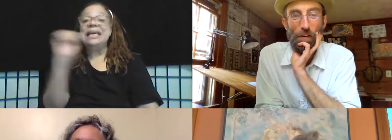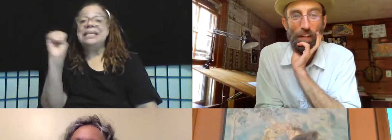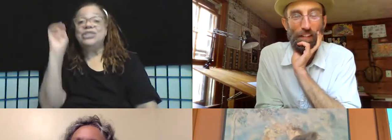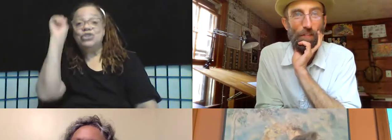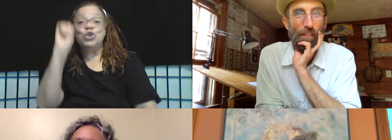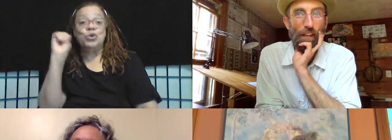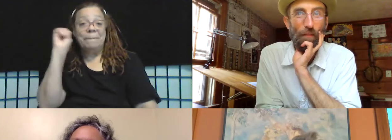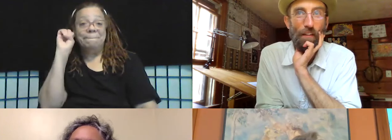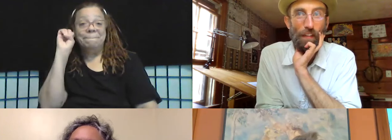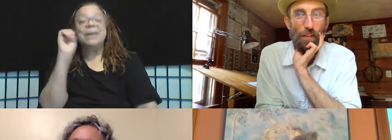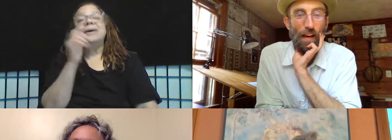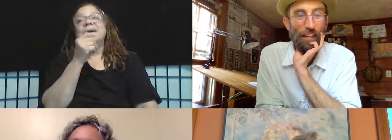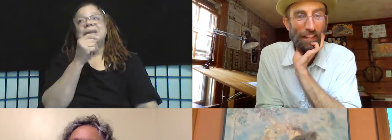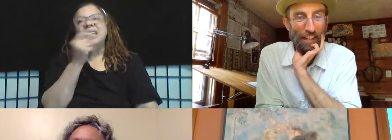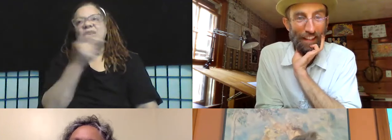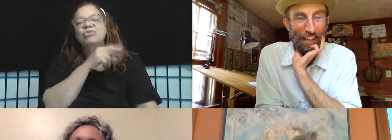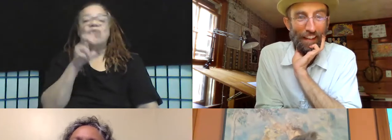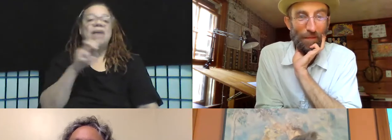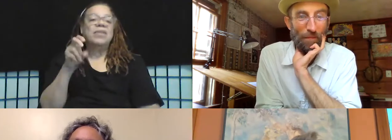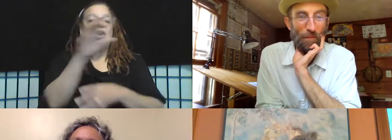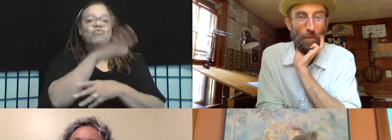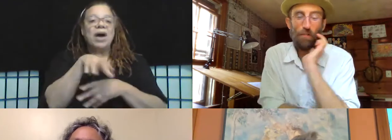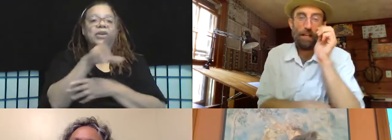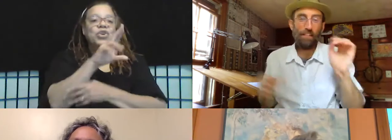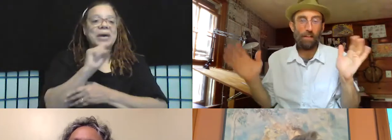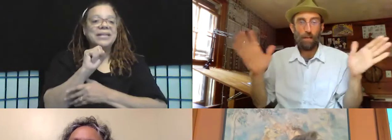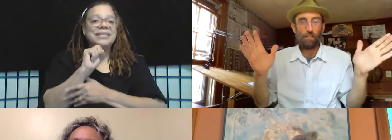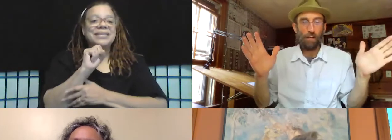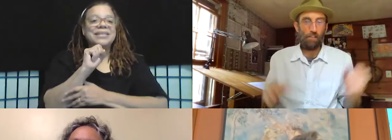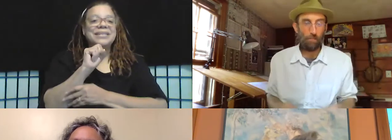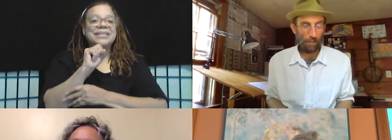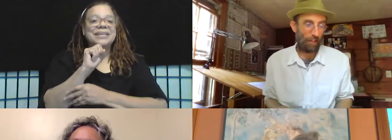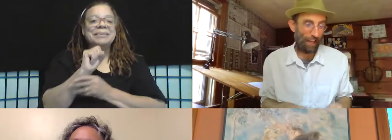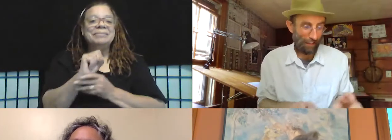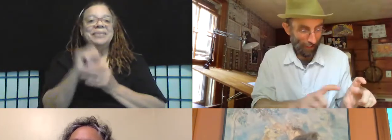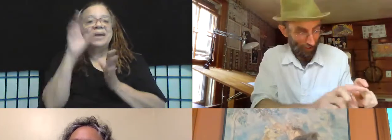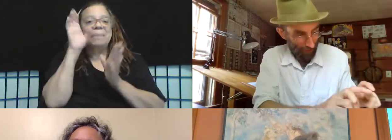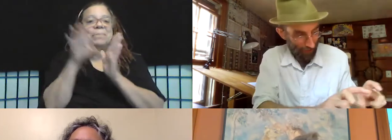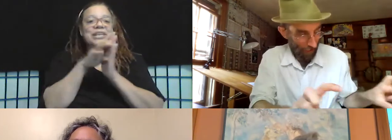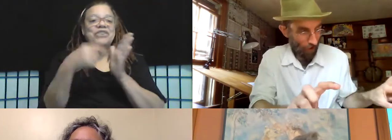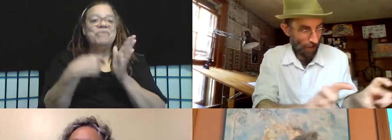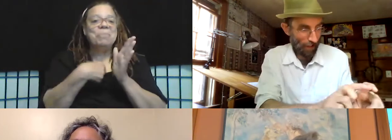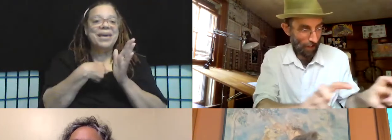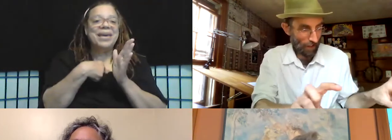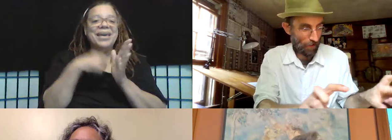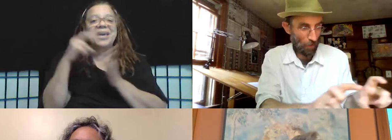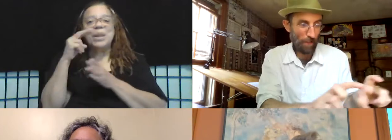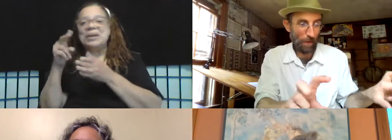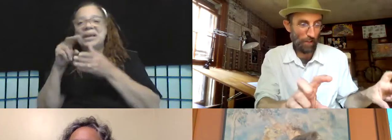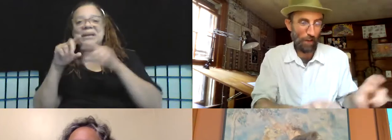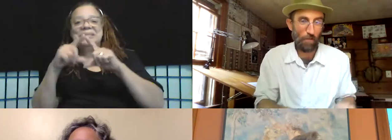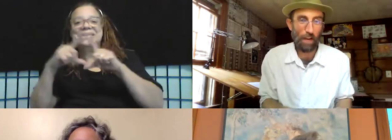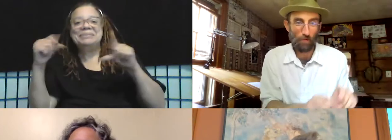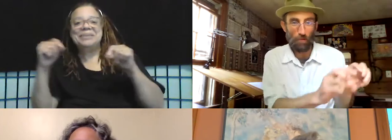little experience traveling around the US. We'll splice in a picture here of me looking at a little sticker on a